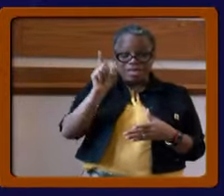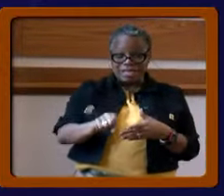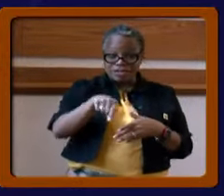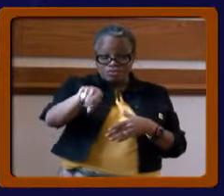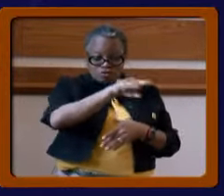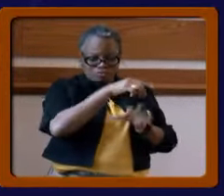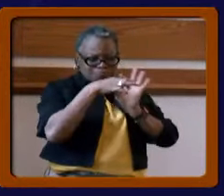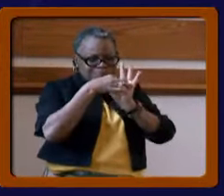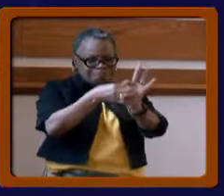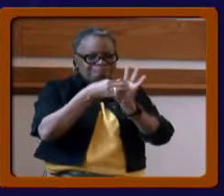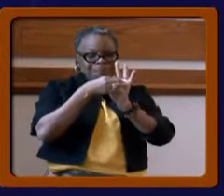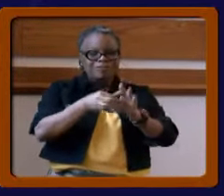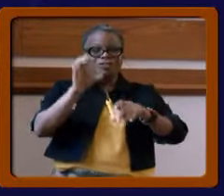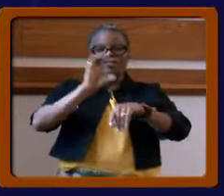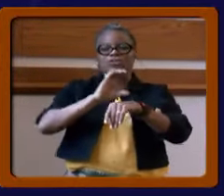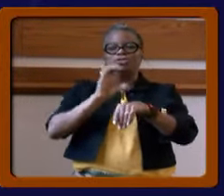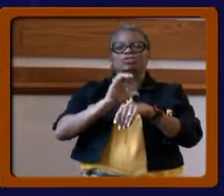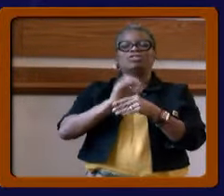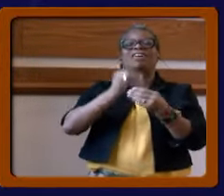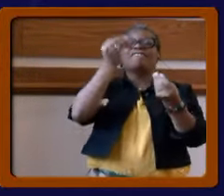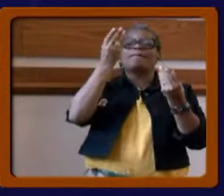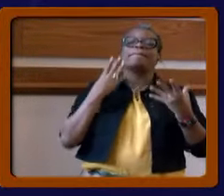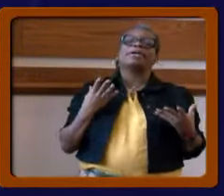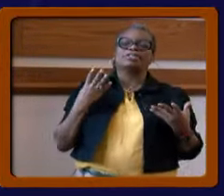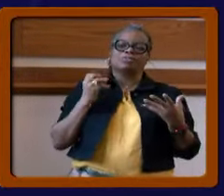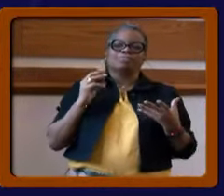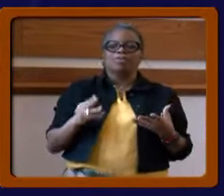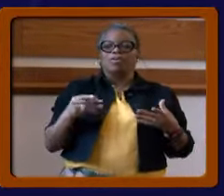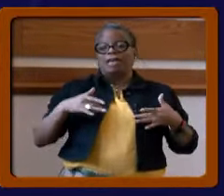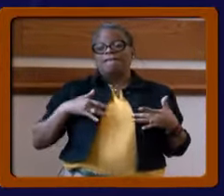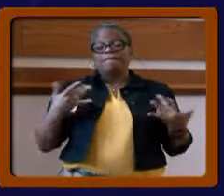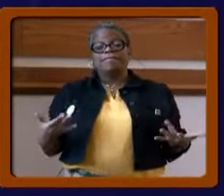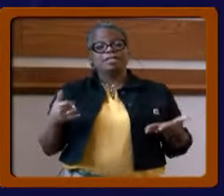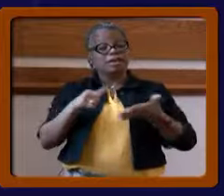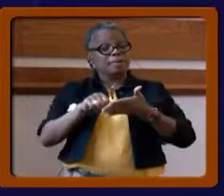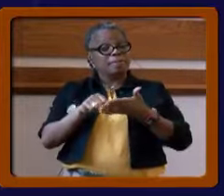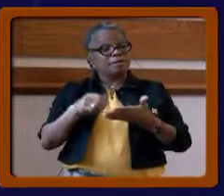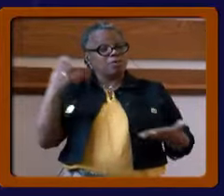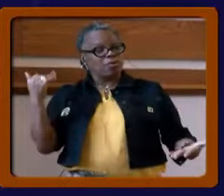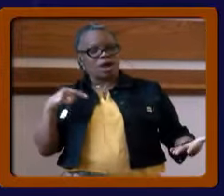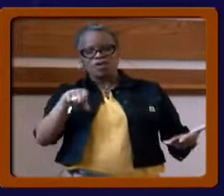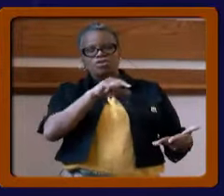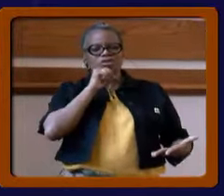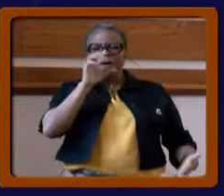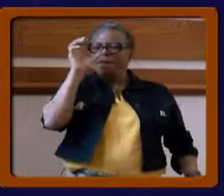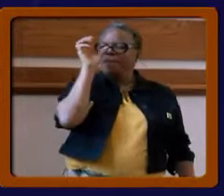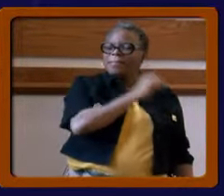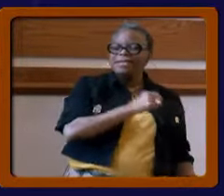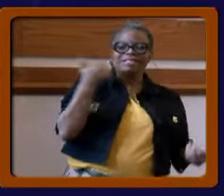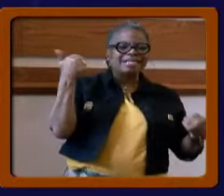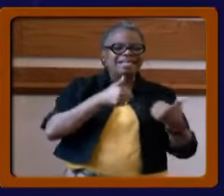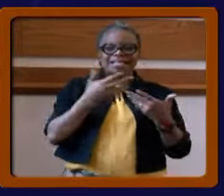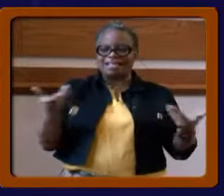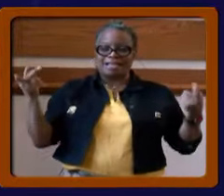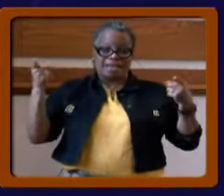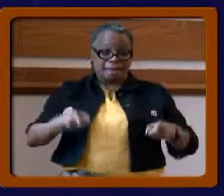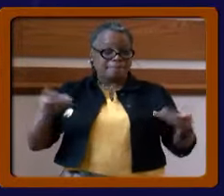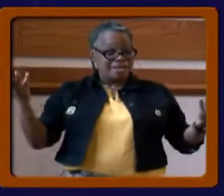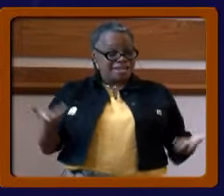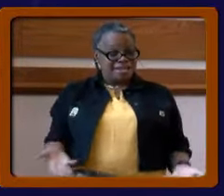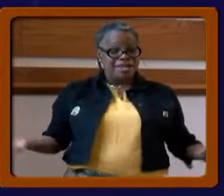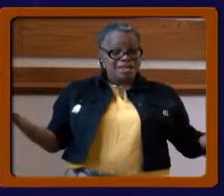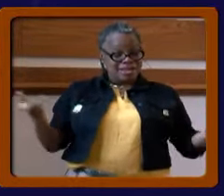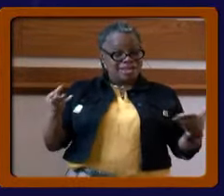stay connected to our church newsletter or the events page so that you do not miss anything that happens